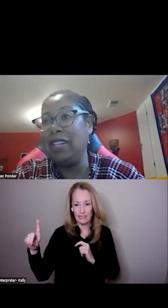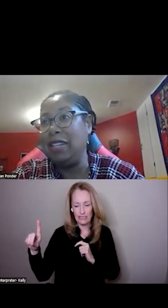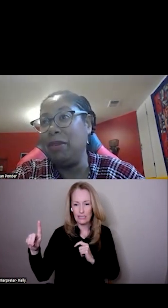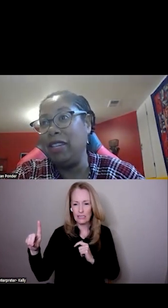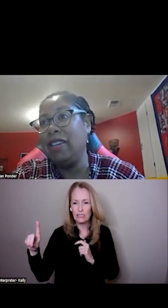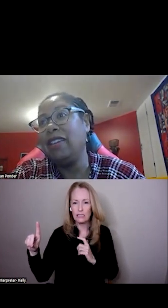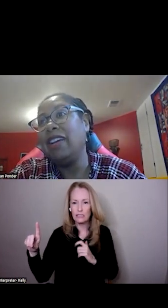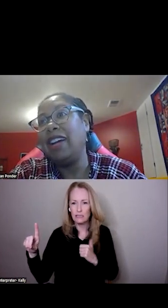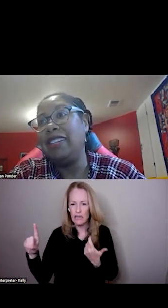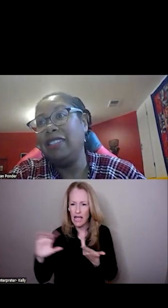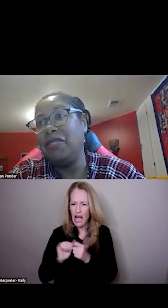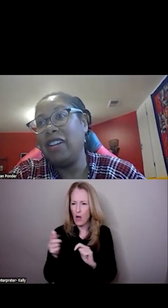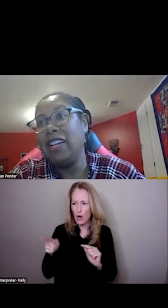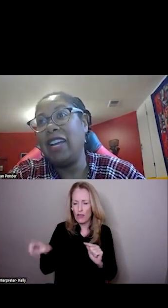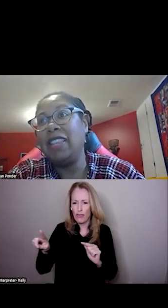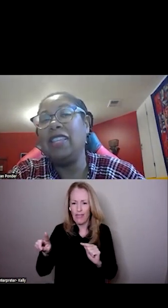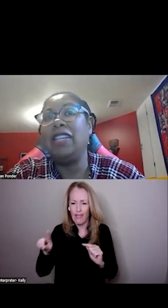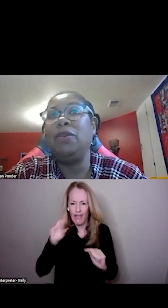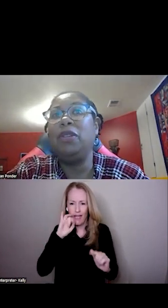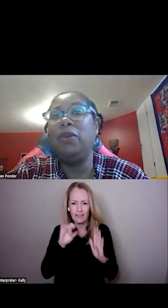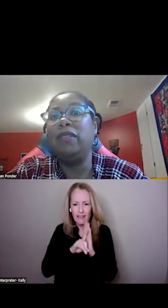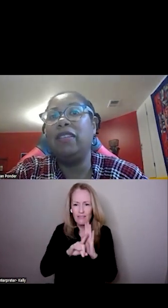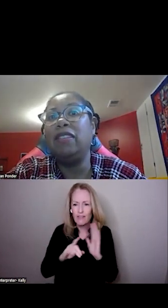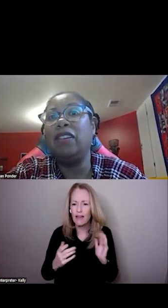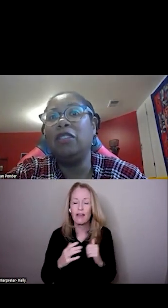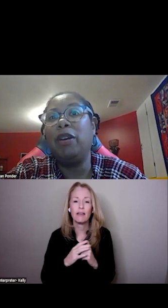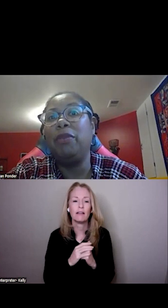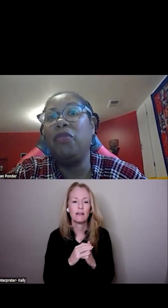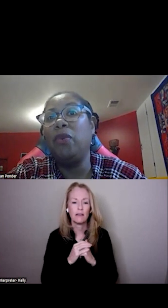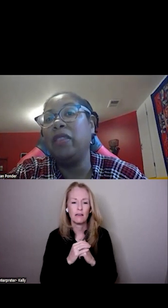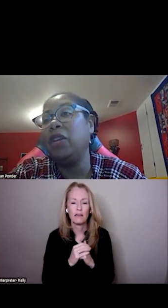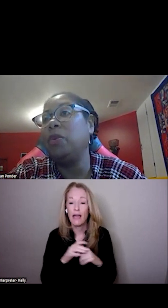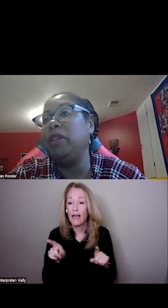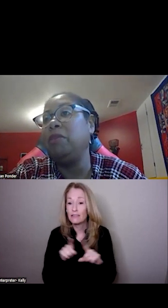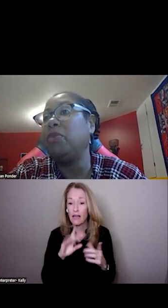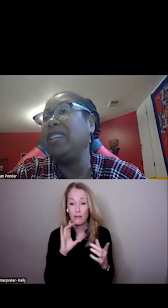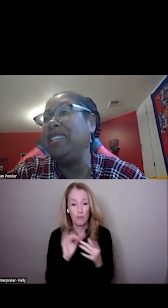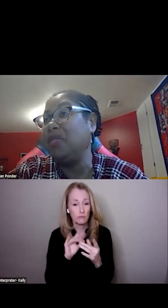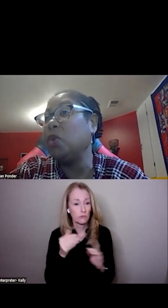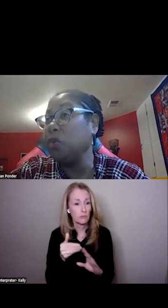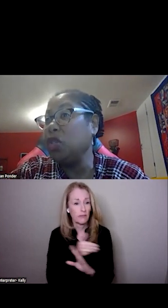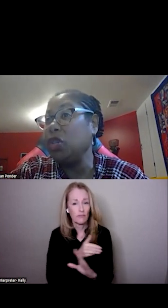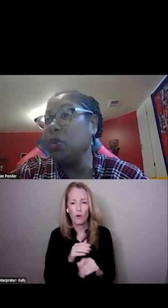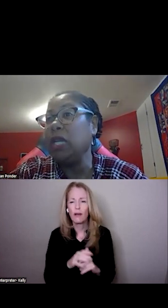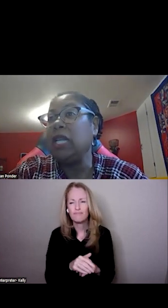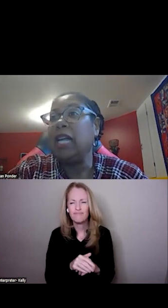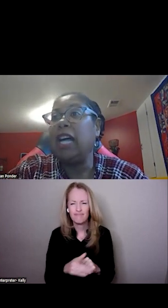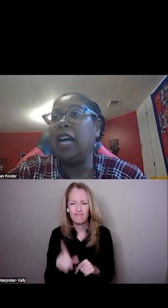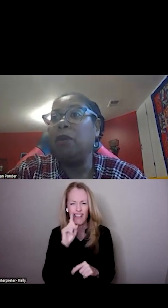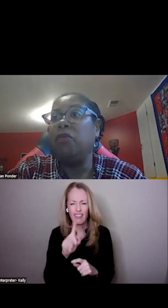with IDD being identified? I think that it, you know, as I talked about before, I think it would be pretty difficult to